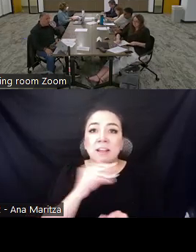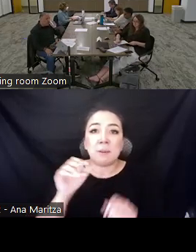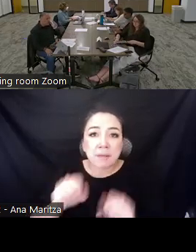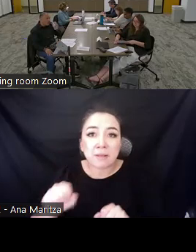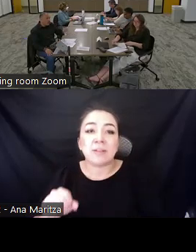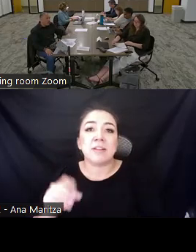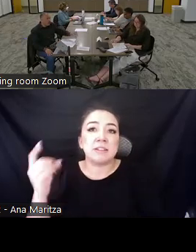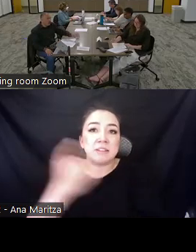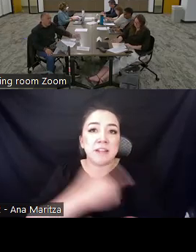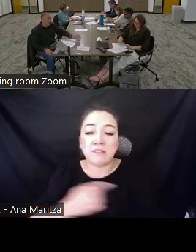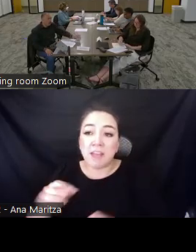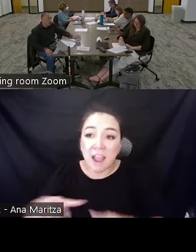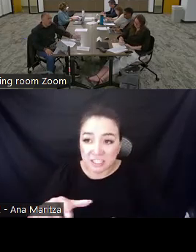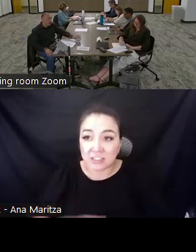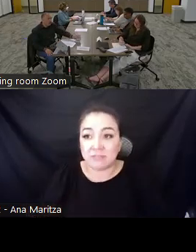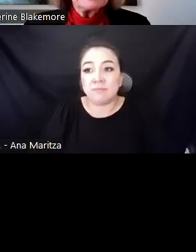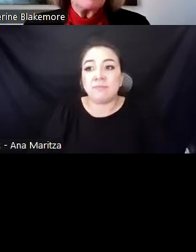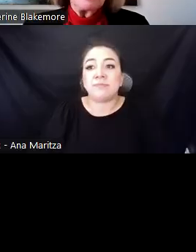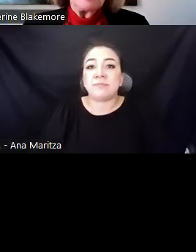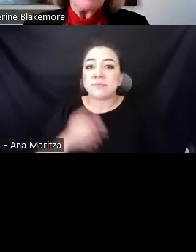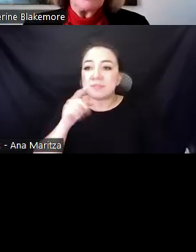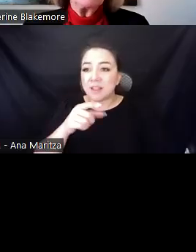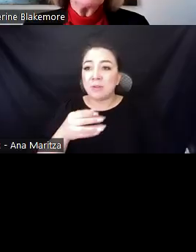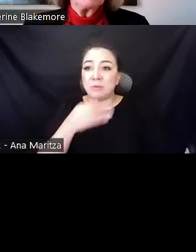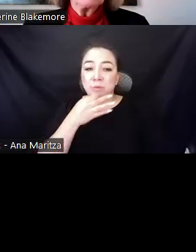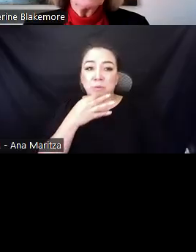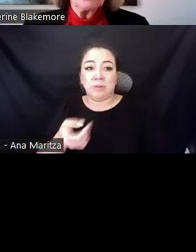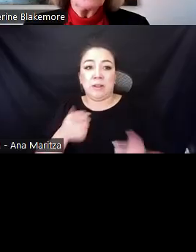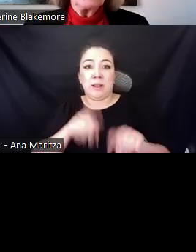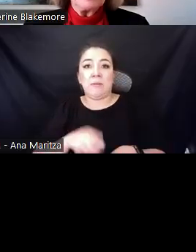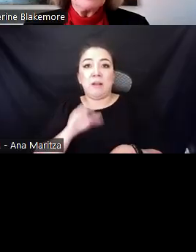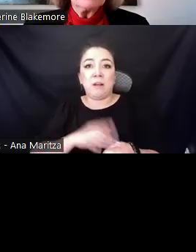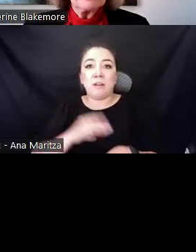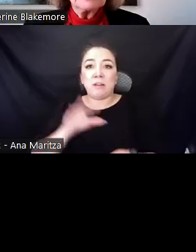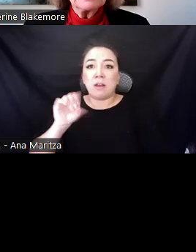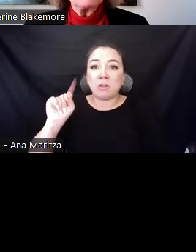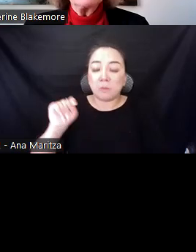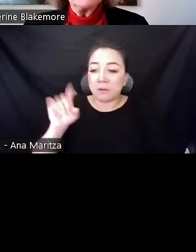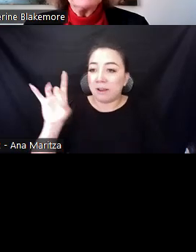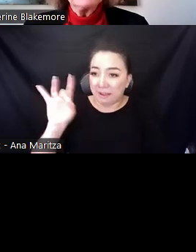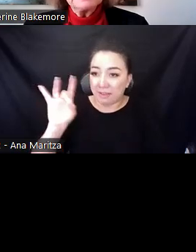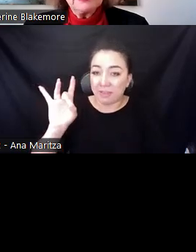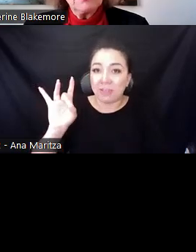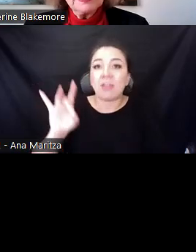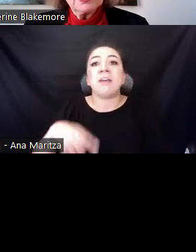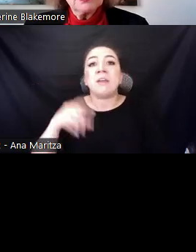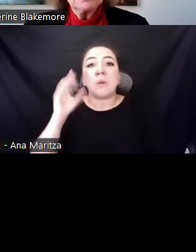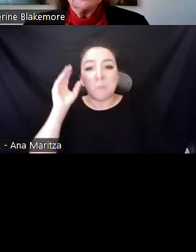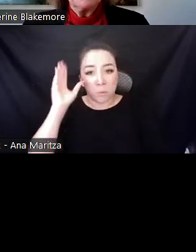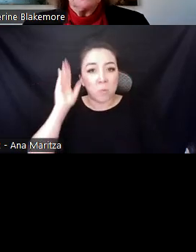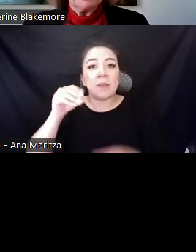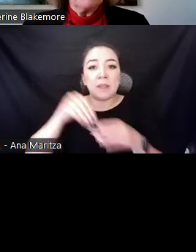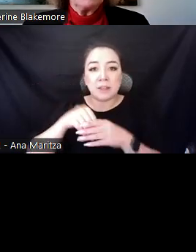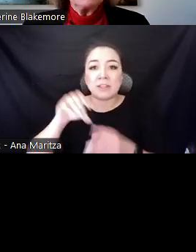Day of Action. That is coming up on October 8th. It's going to be in